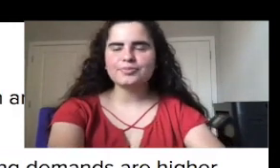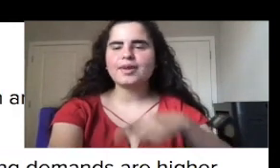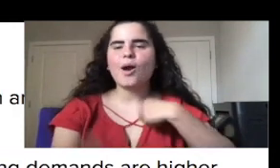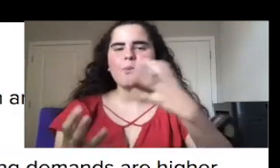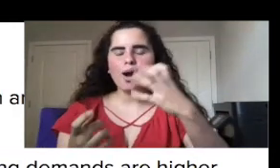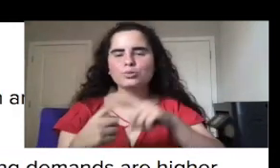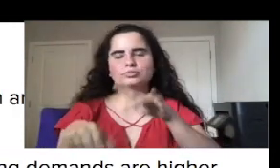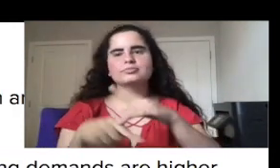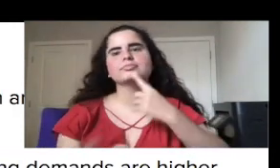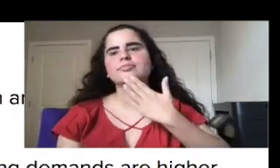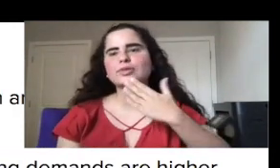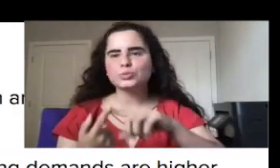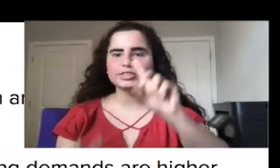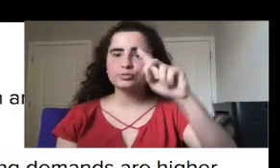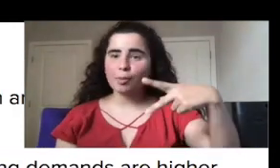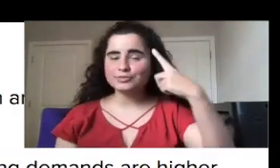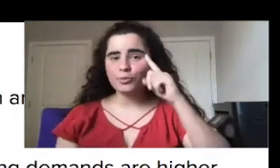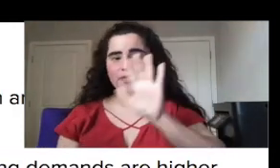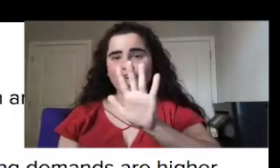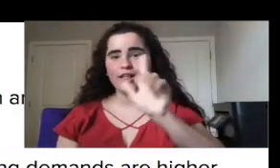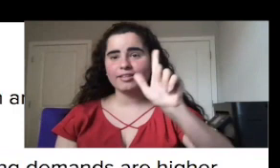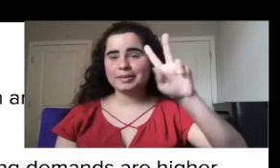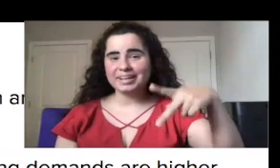Hey, we have some wonderful resources to share with you.